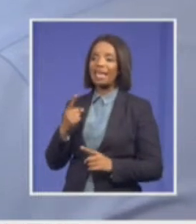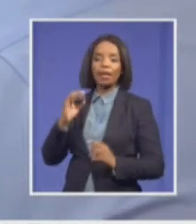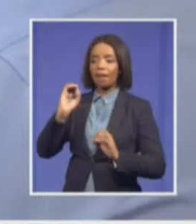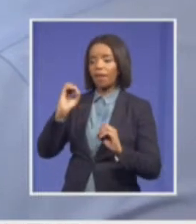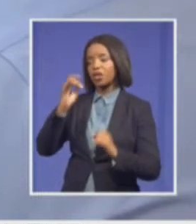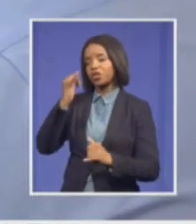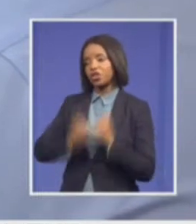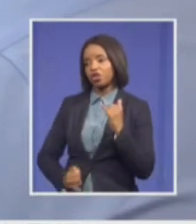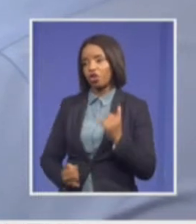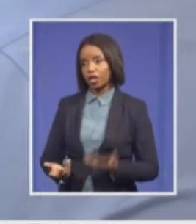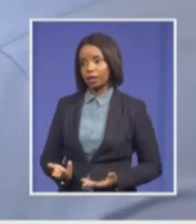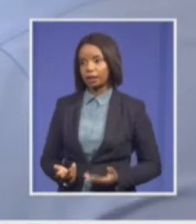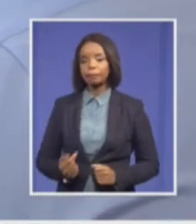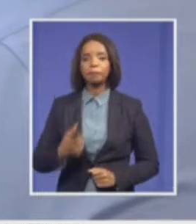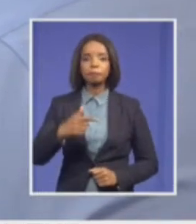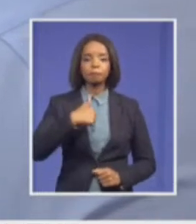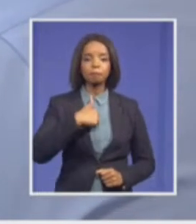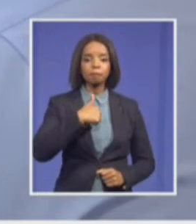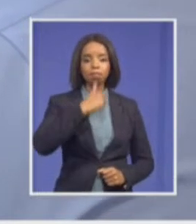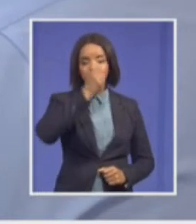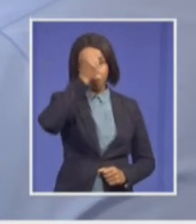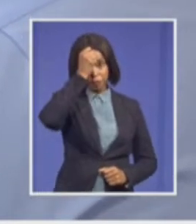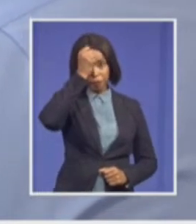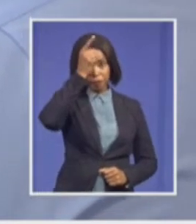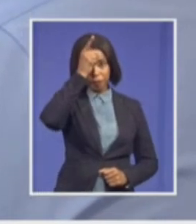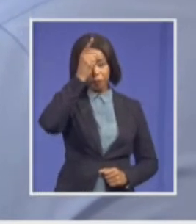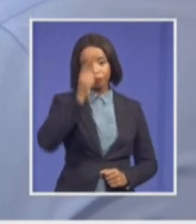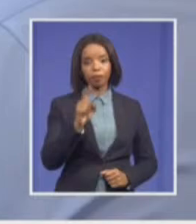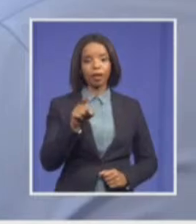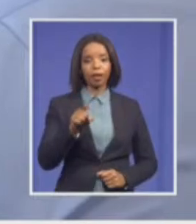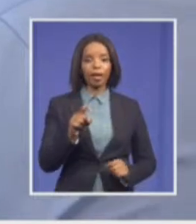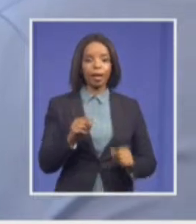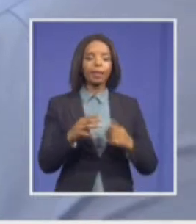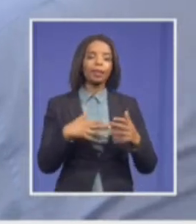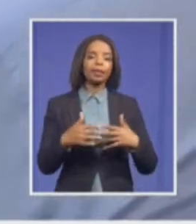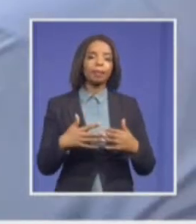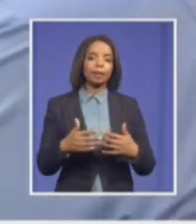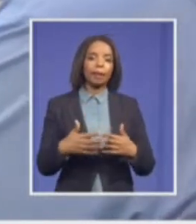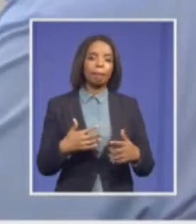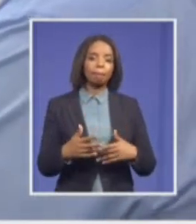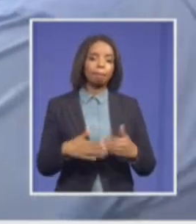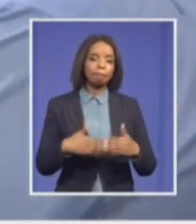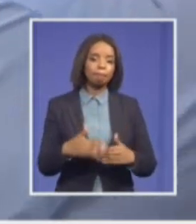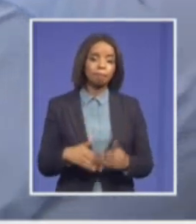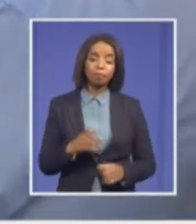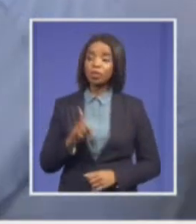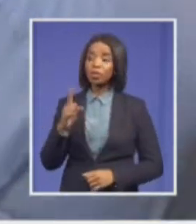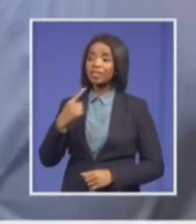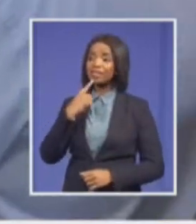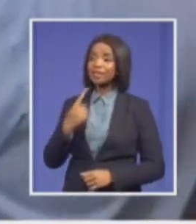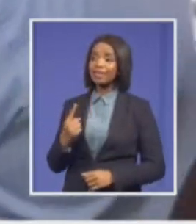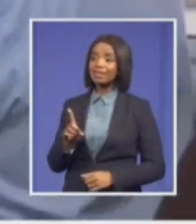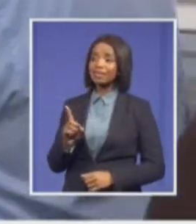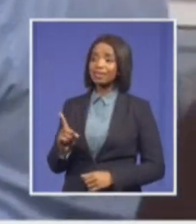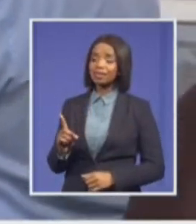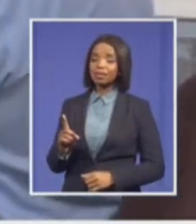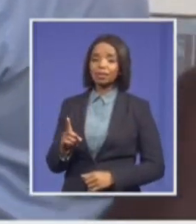to revisit the matter if sure. Is that your first witness? That's Mr. correct. Vanara, your full name for the